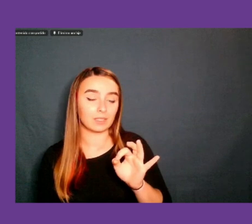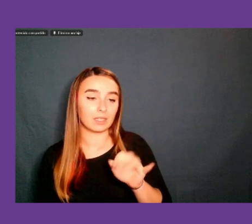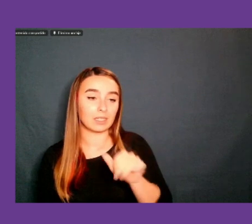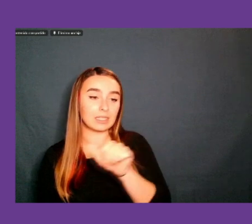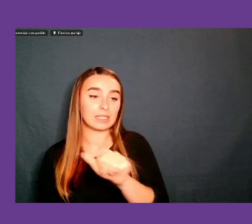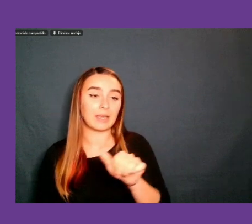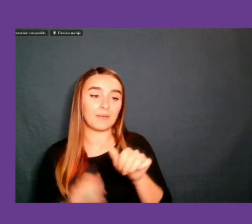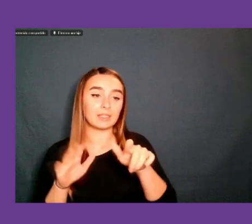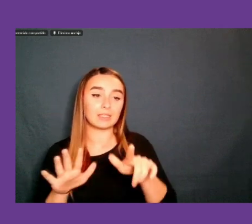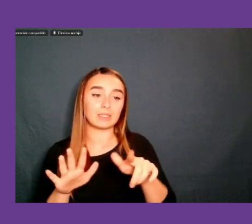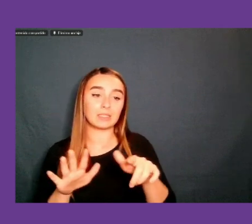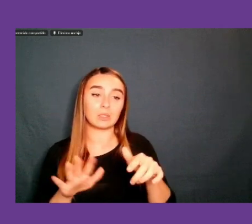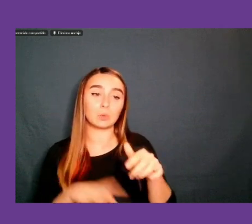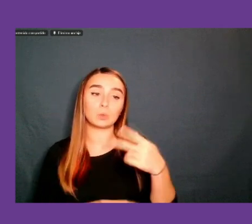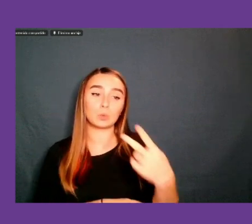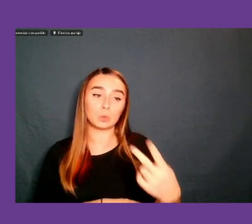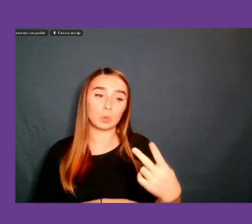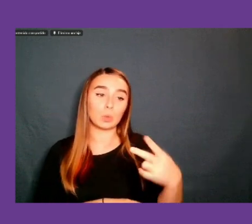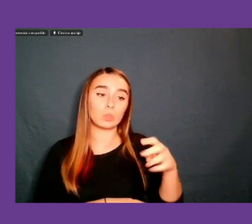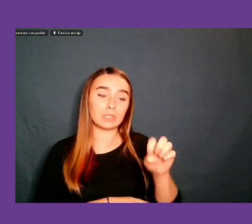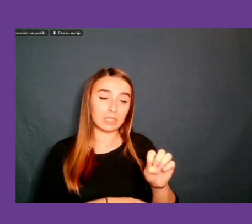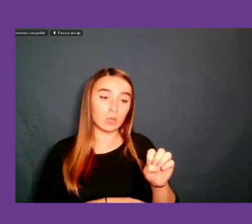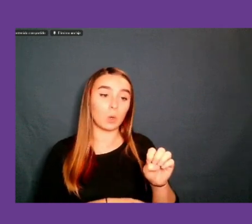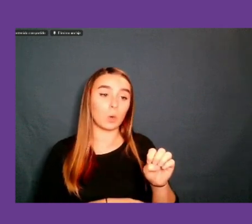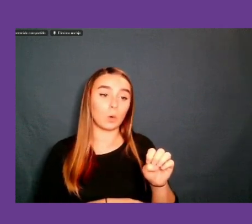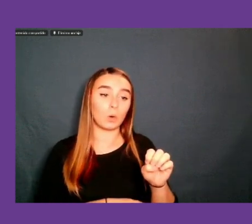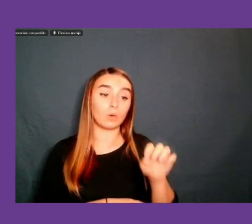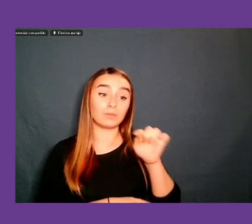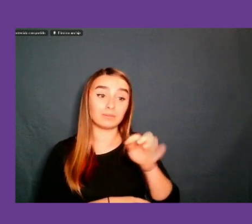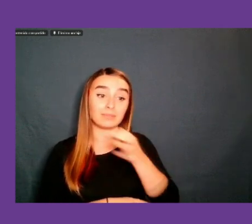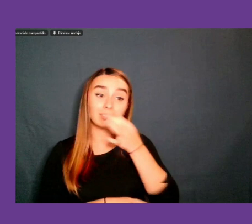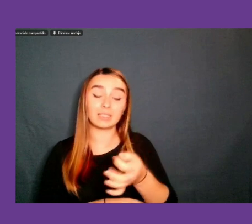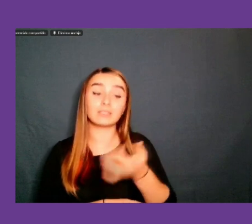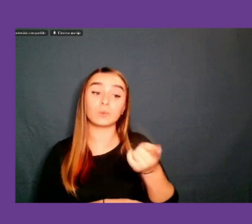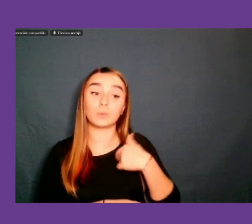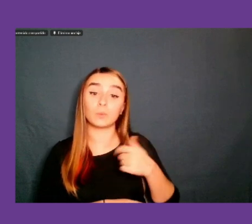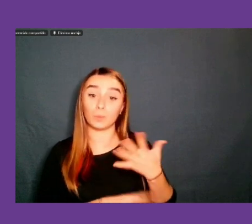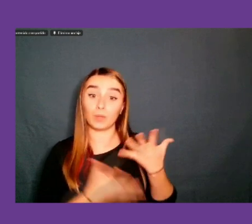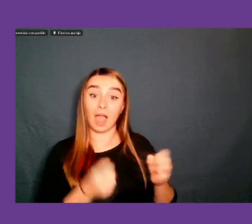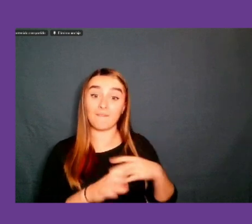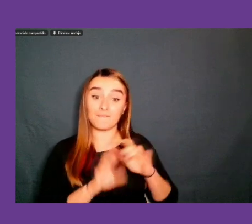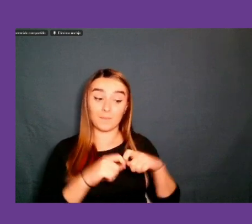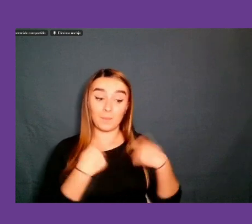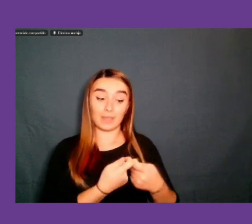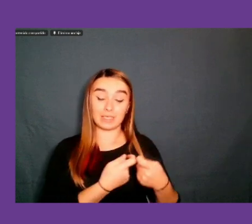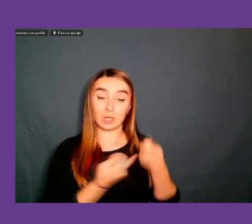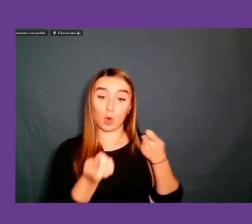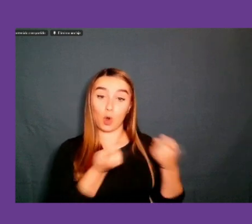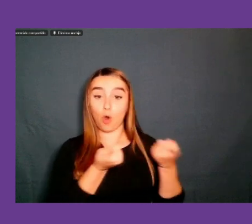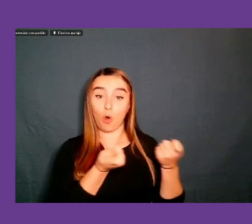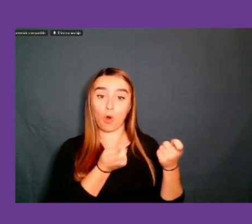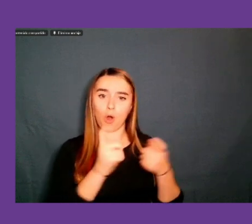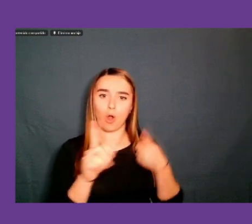17210, and yeah, this is why we have a coordination meeting to see where we